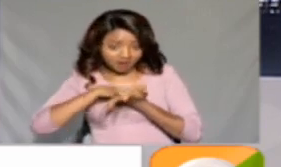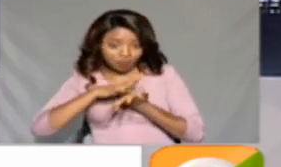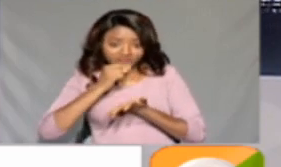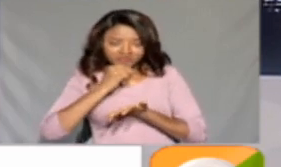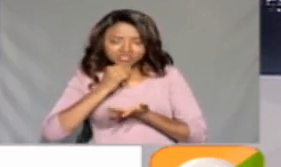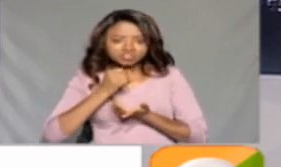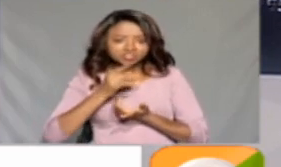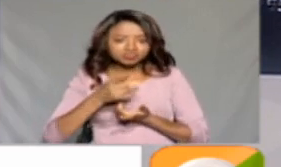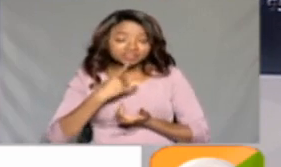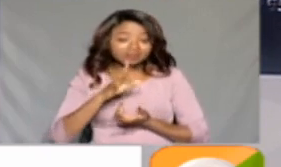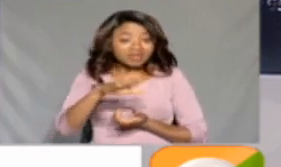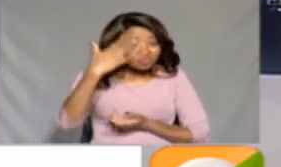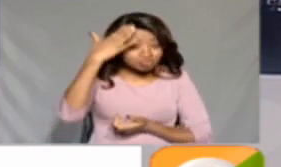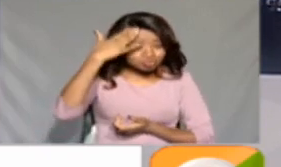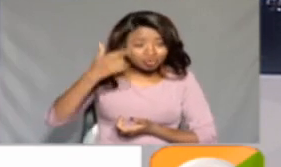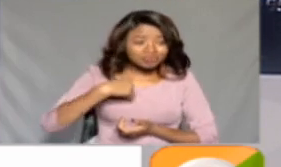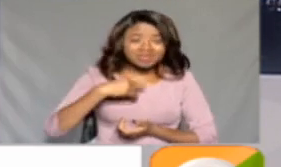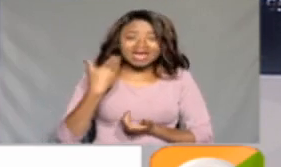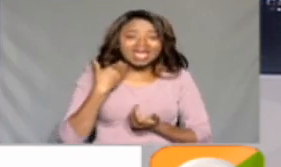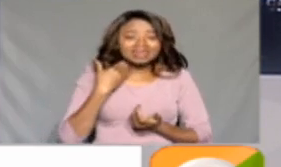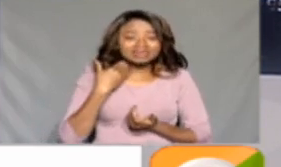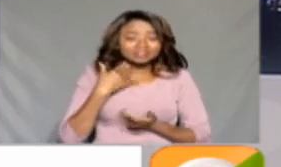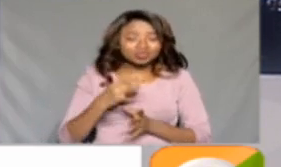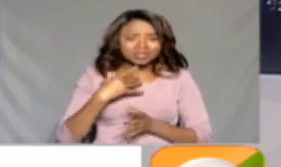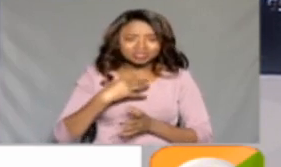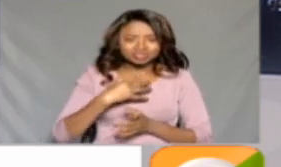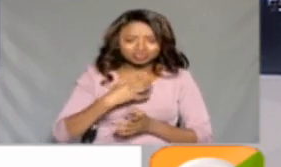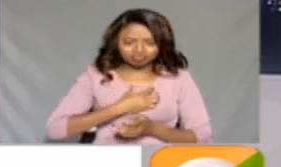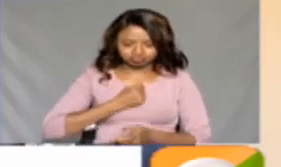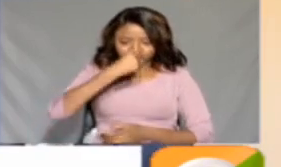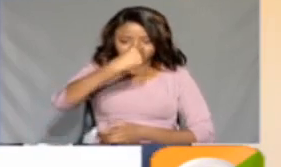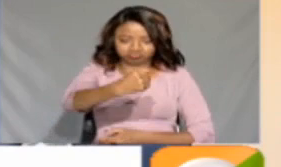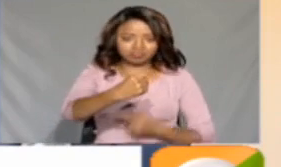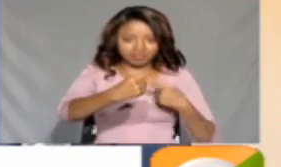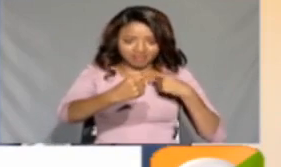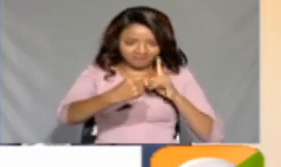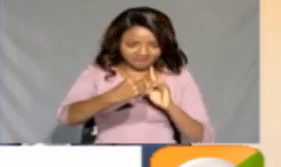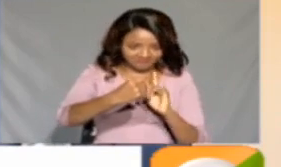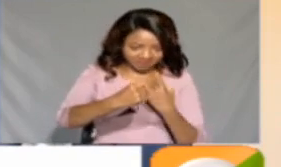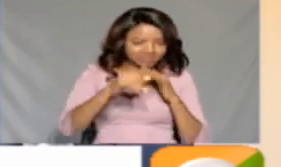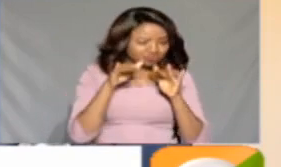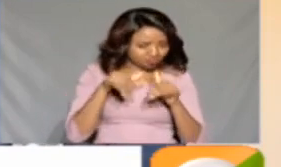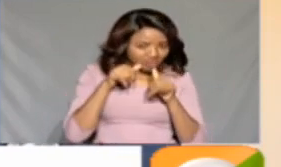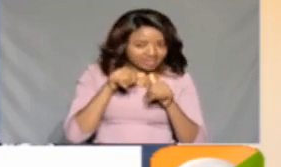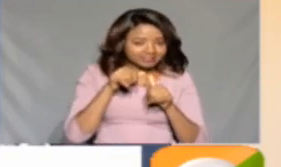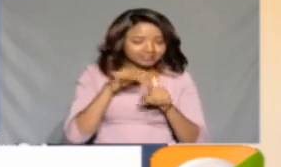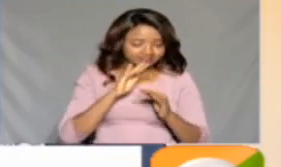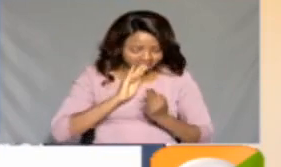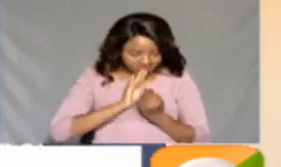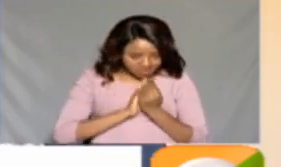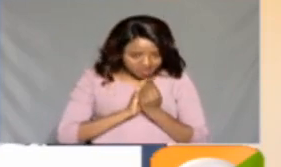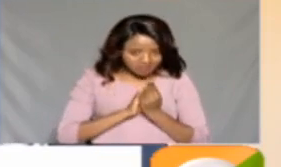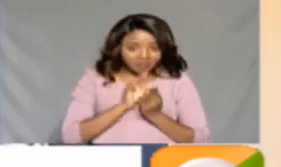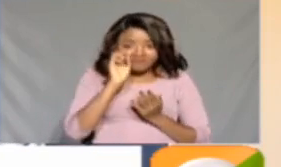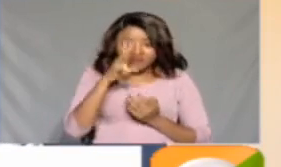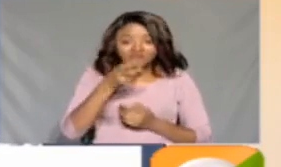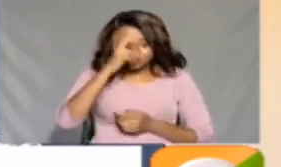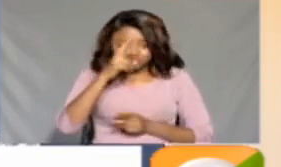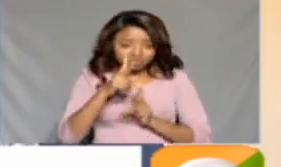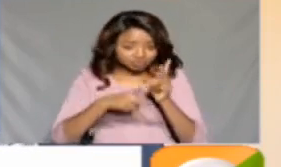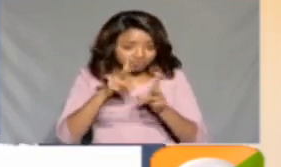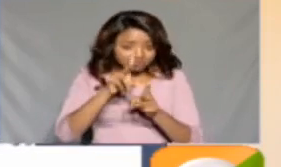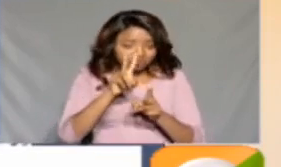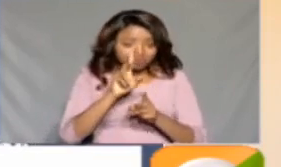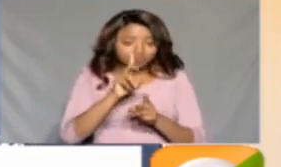when you said, unajua sitaki kujitokeza mpaka 2021, what are you supposed to do in 2021? Well, at this particular moment in time, and everybody